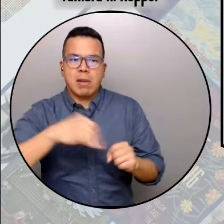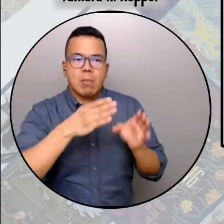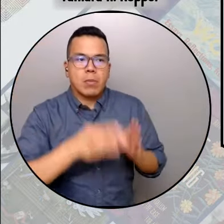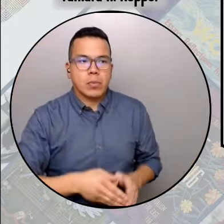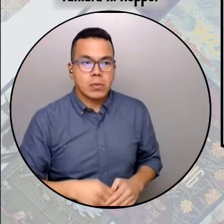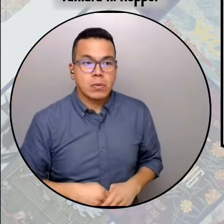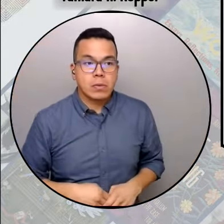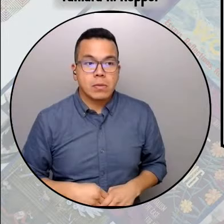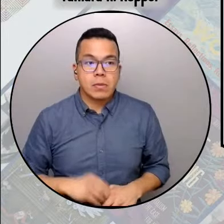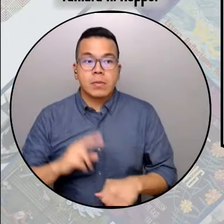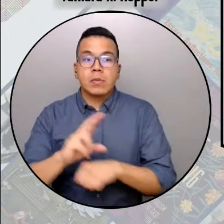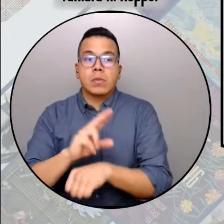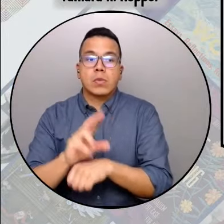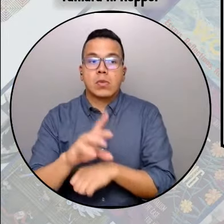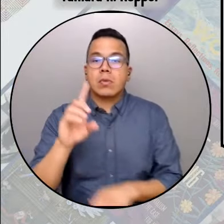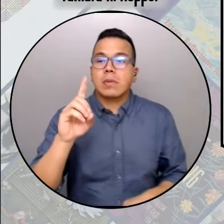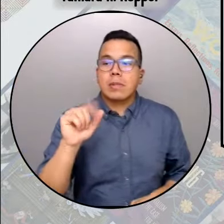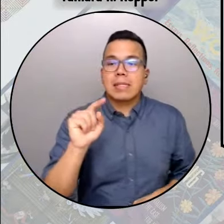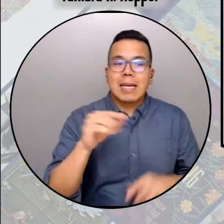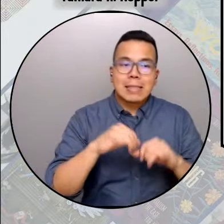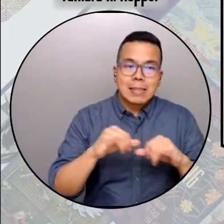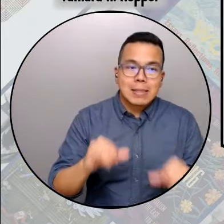systems plus the CAP, right?